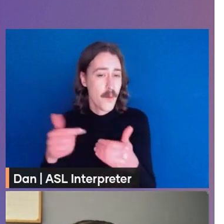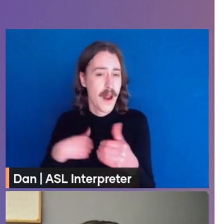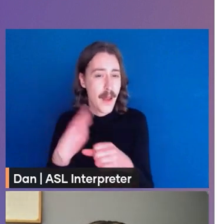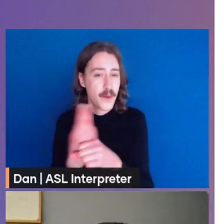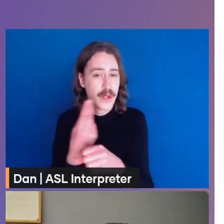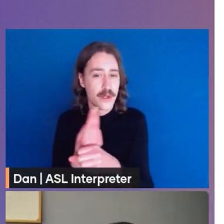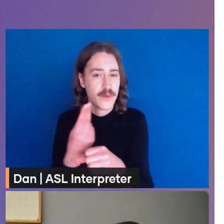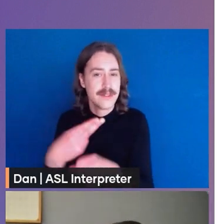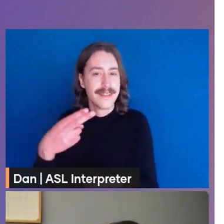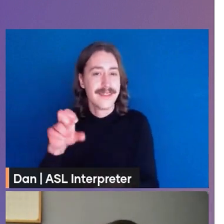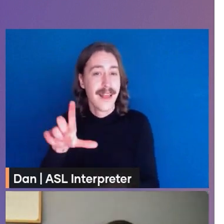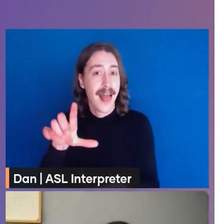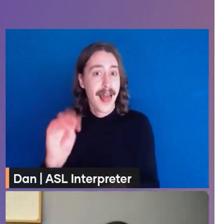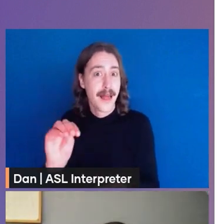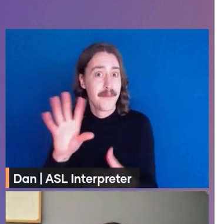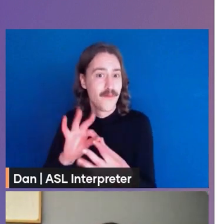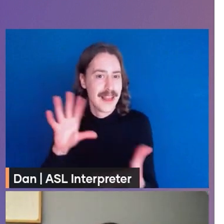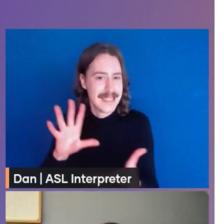release